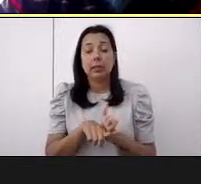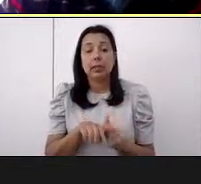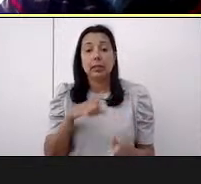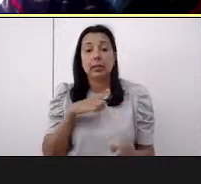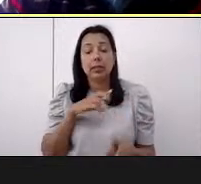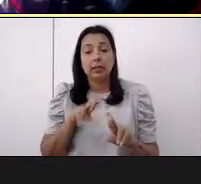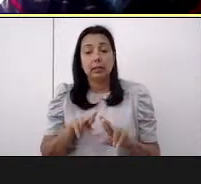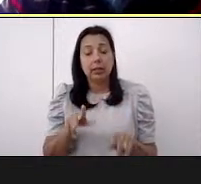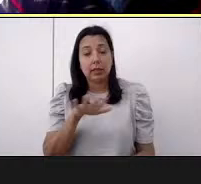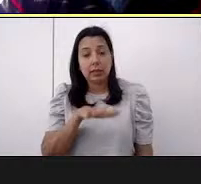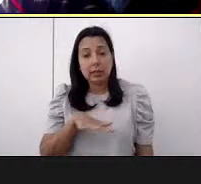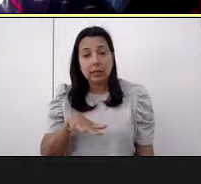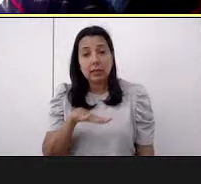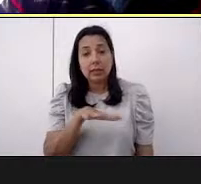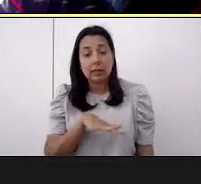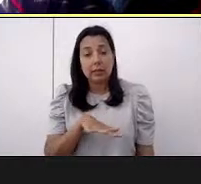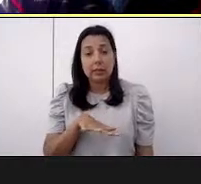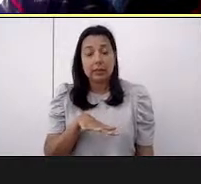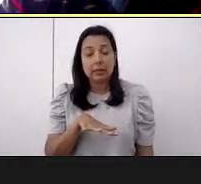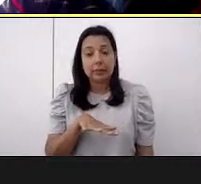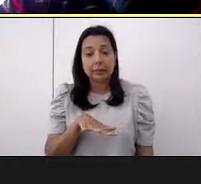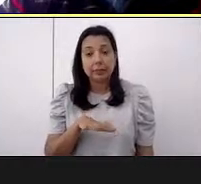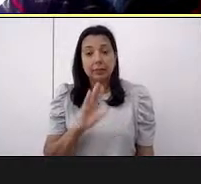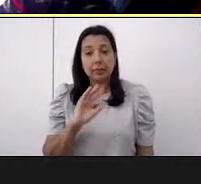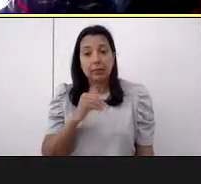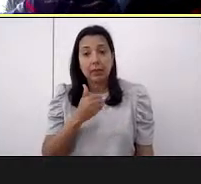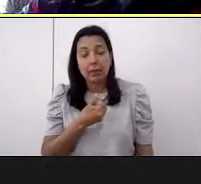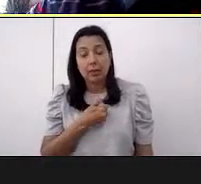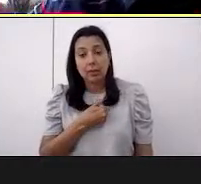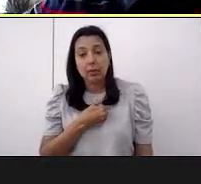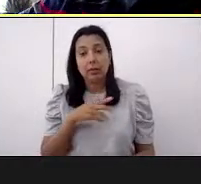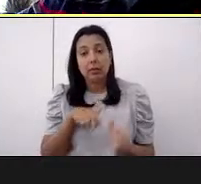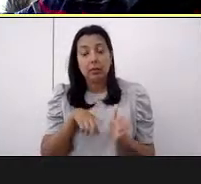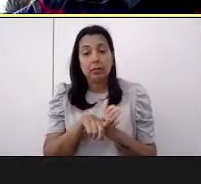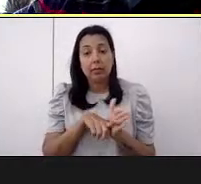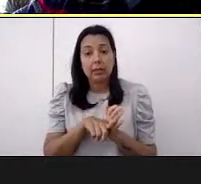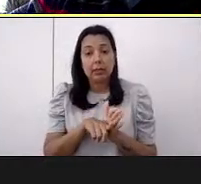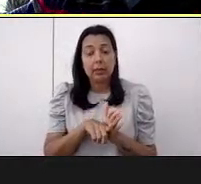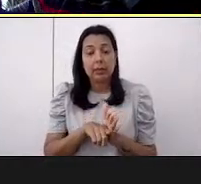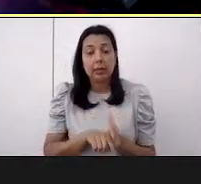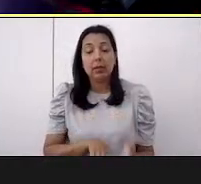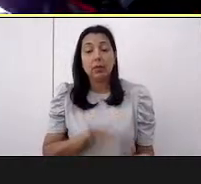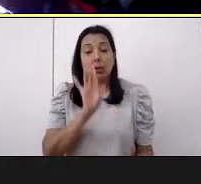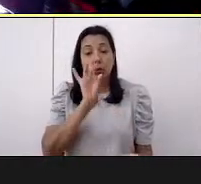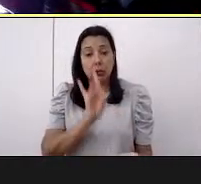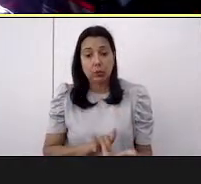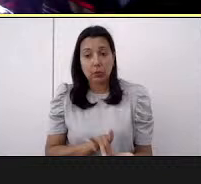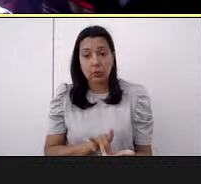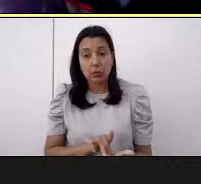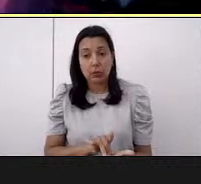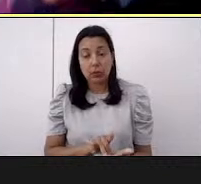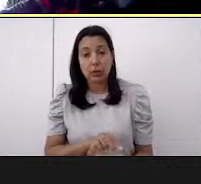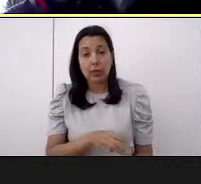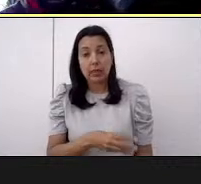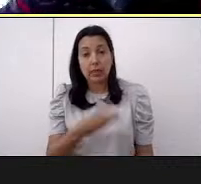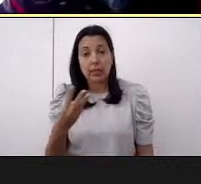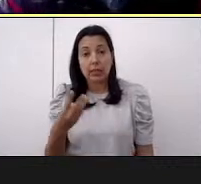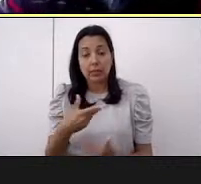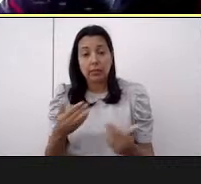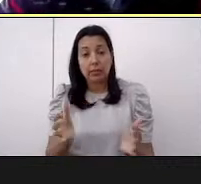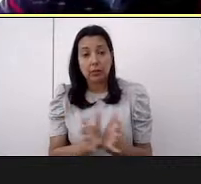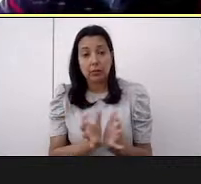French research has shed some original light on three dynamics. The first one is